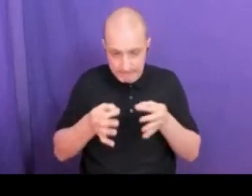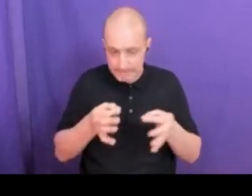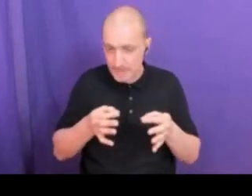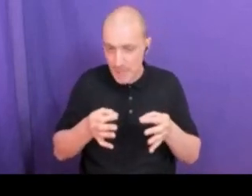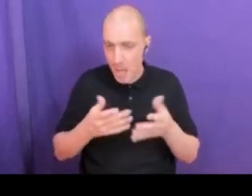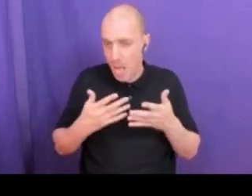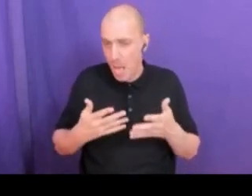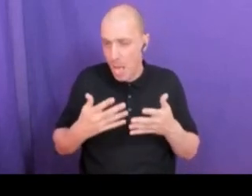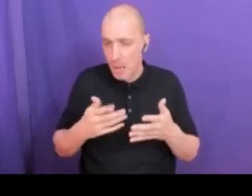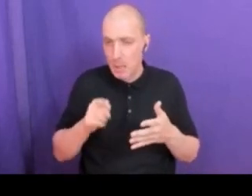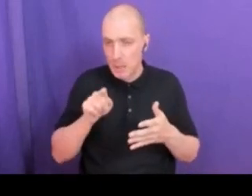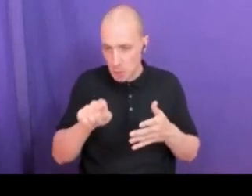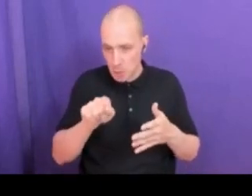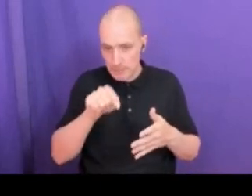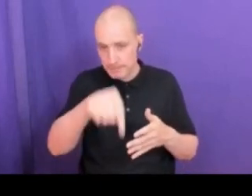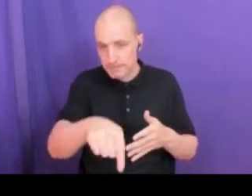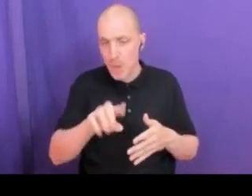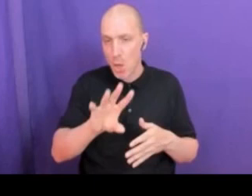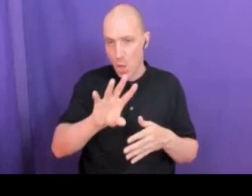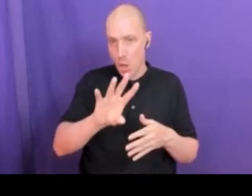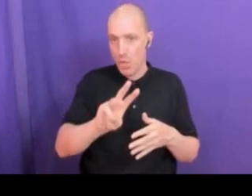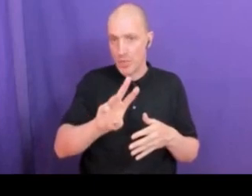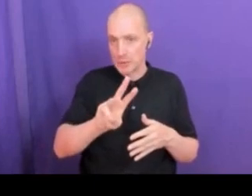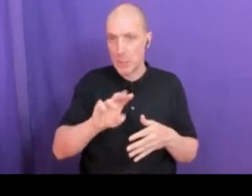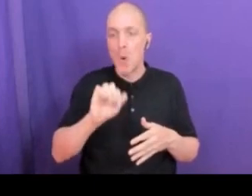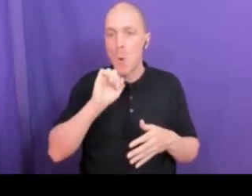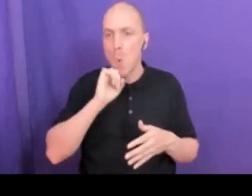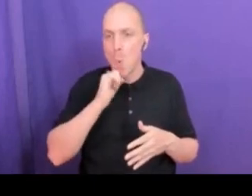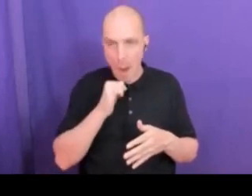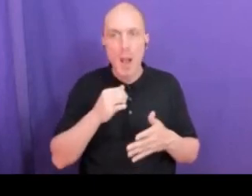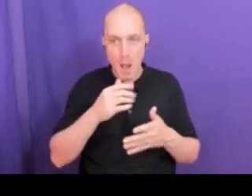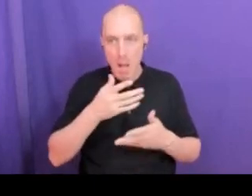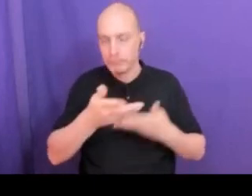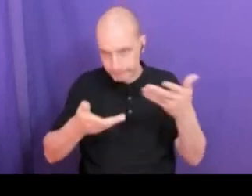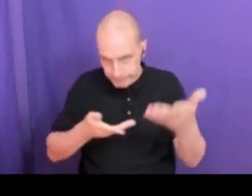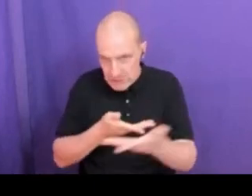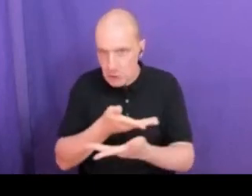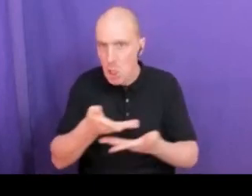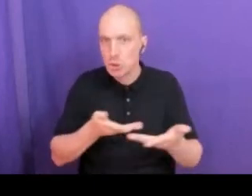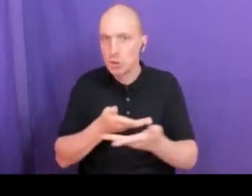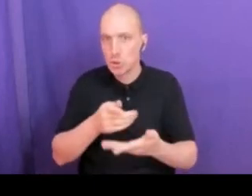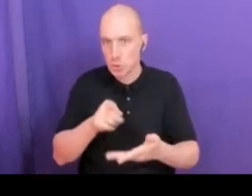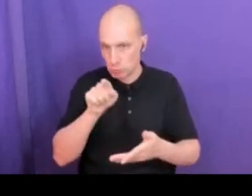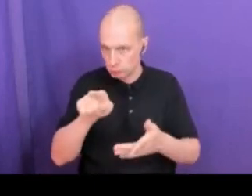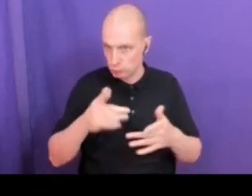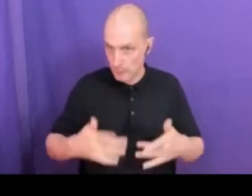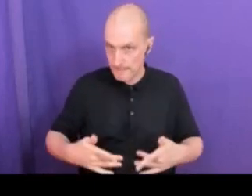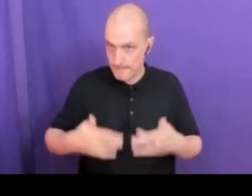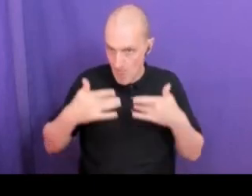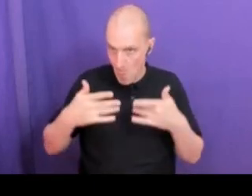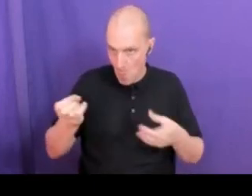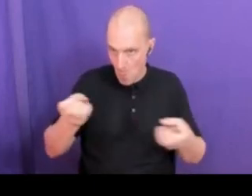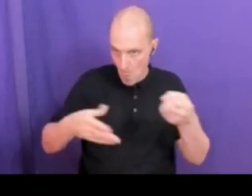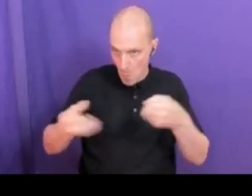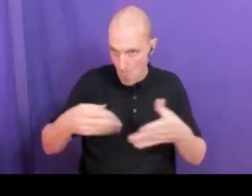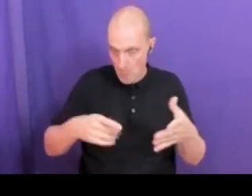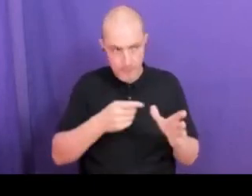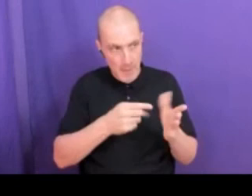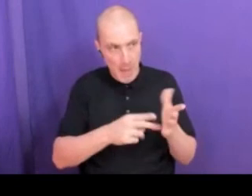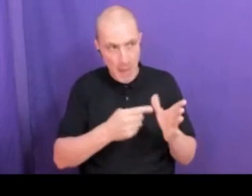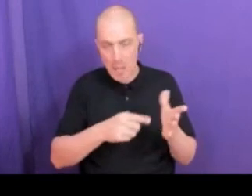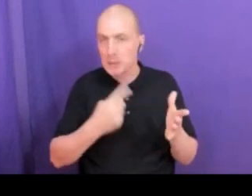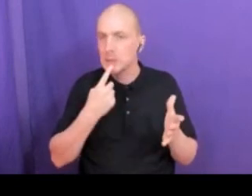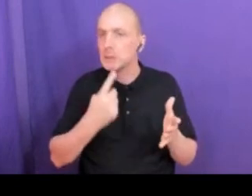We really these are the kind of things that we really get into a discussion around and what people think. Anna laid out the vision for the brain health